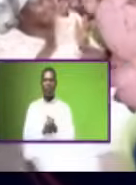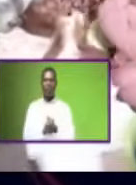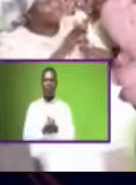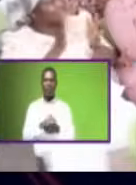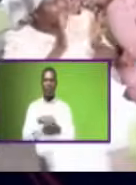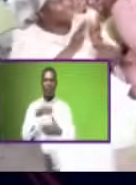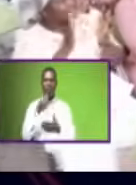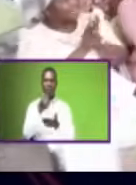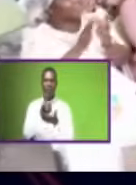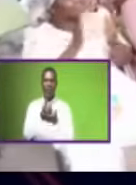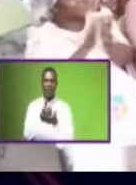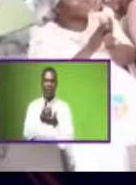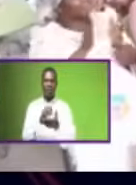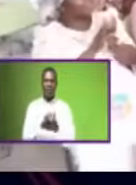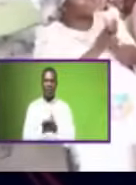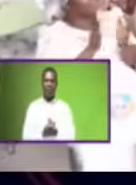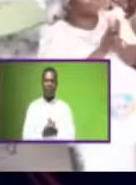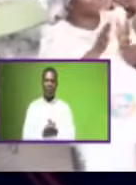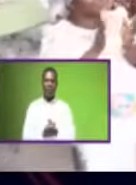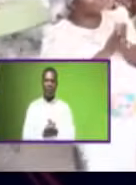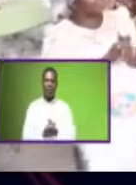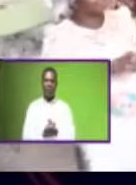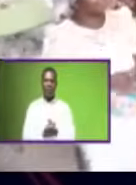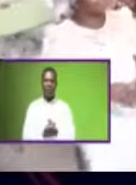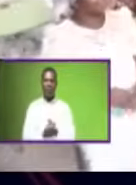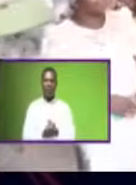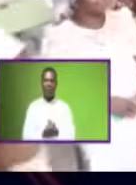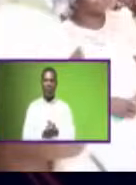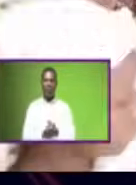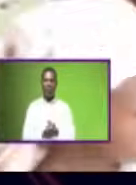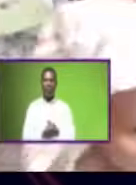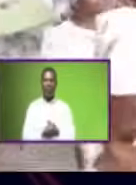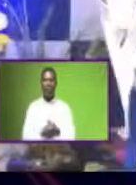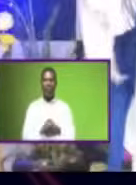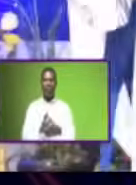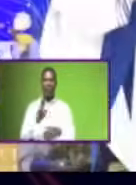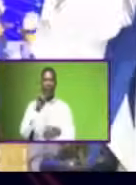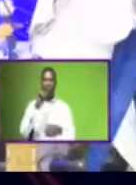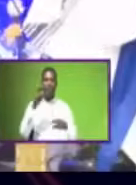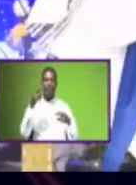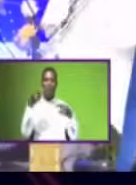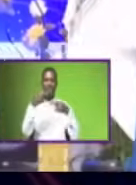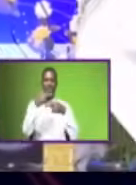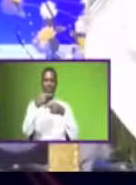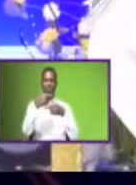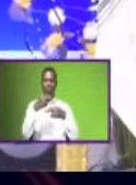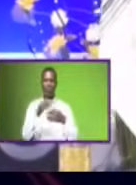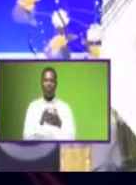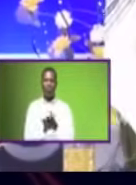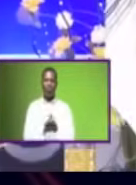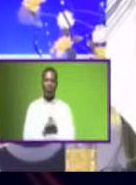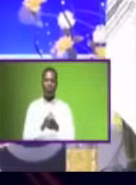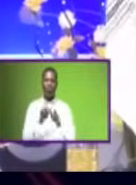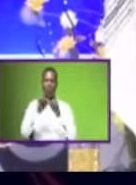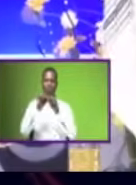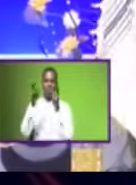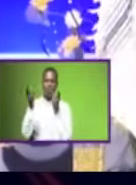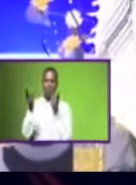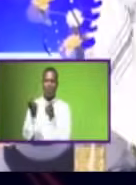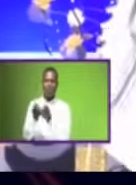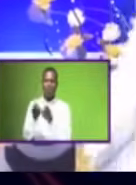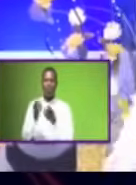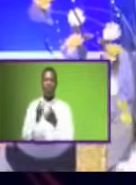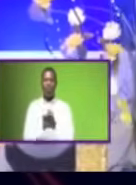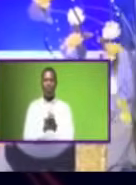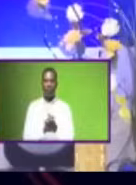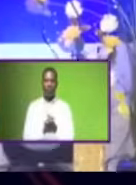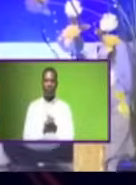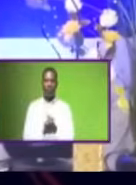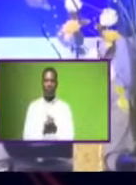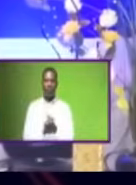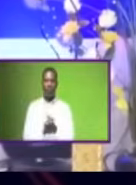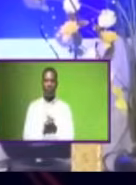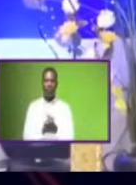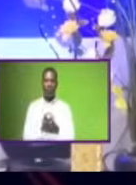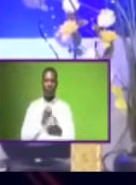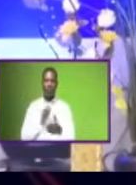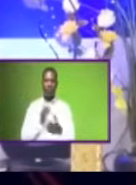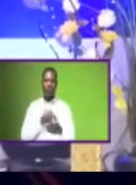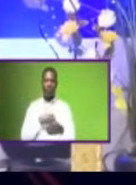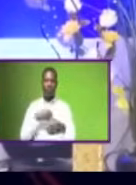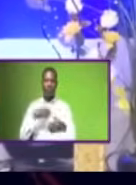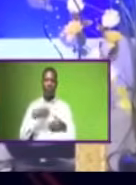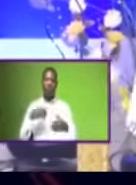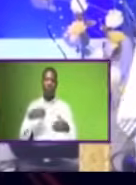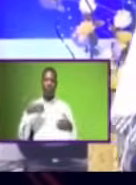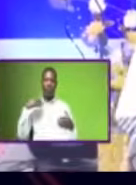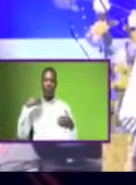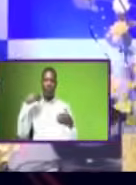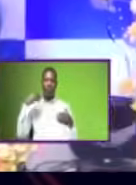Amen. Amen. In the upper room for no. So the upper room category of believers, your challenge, this